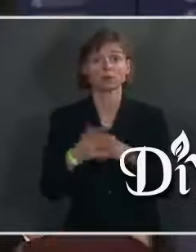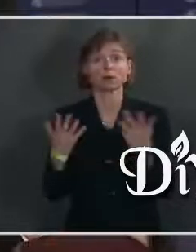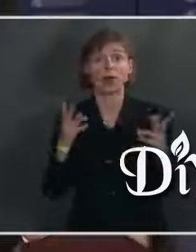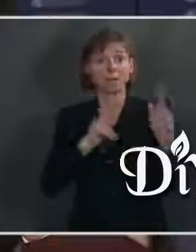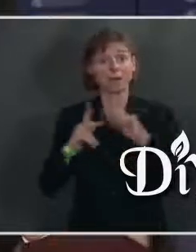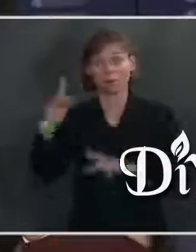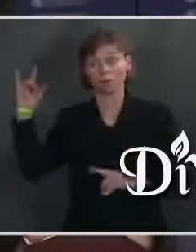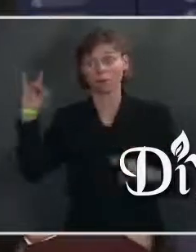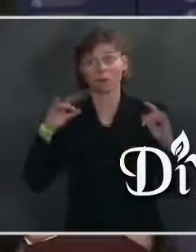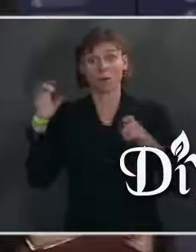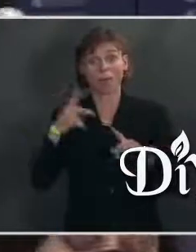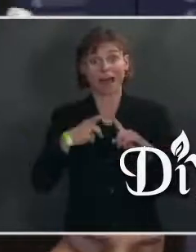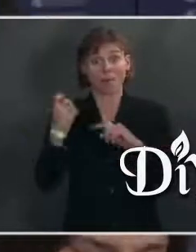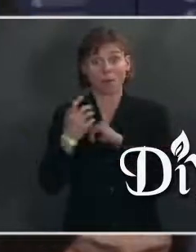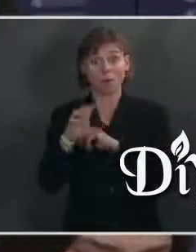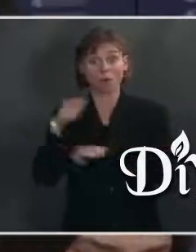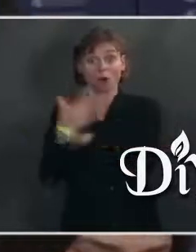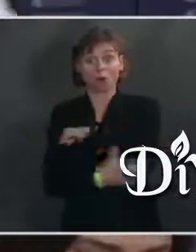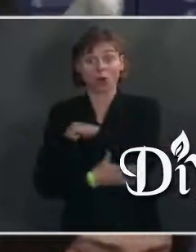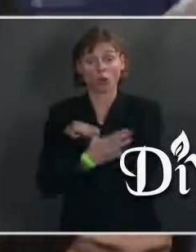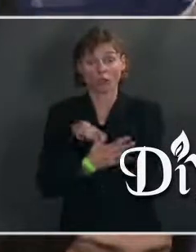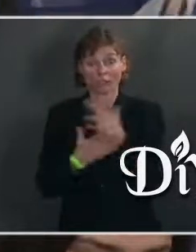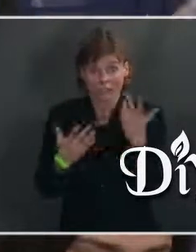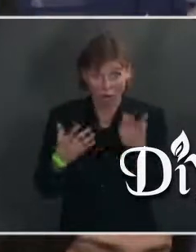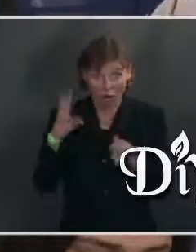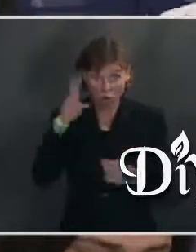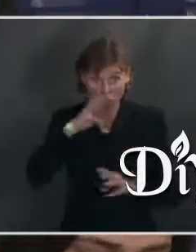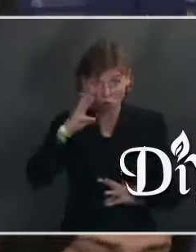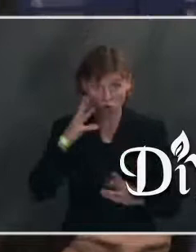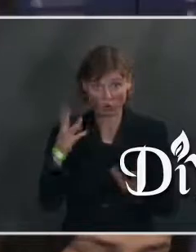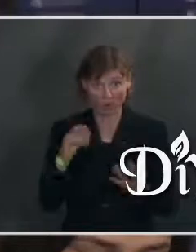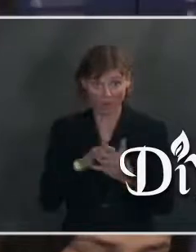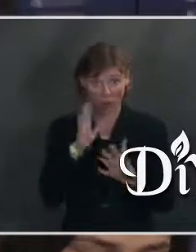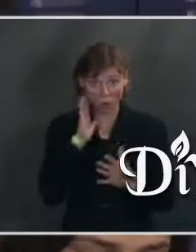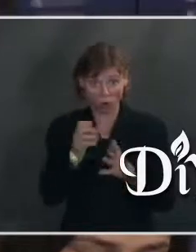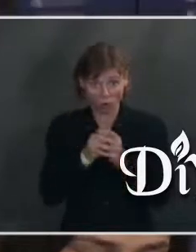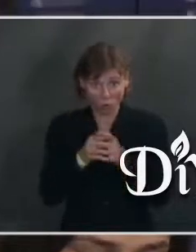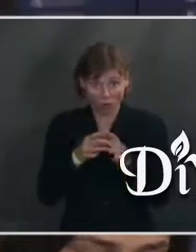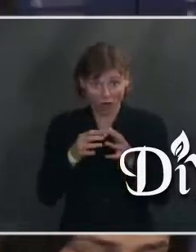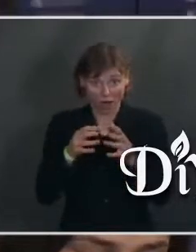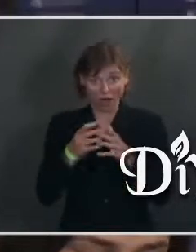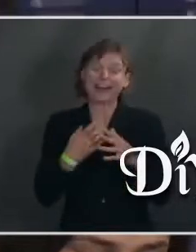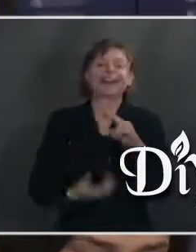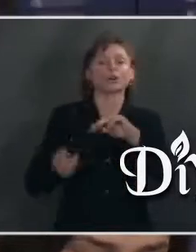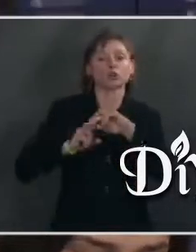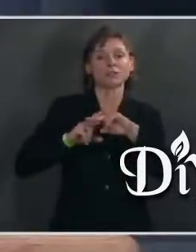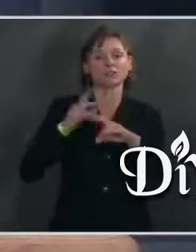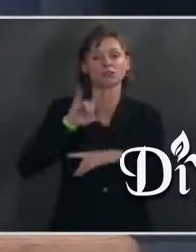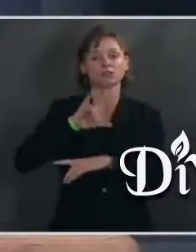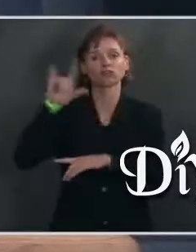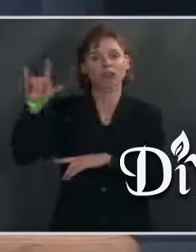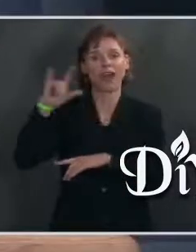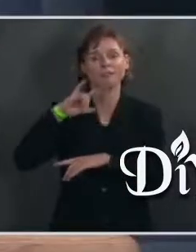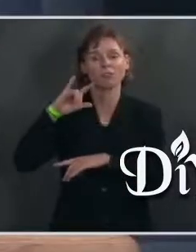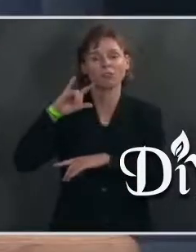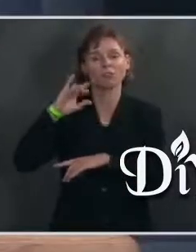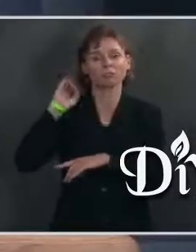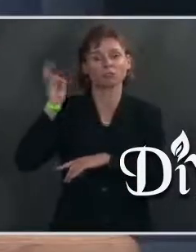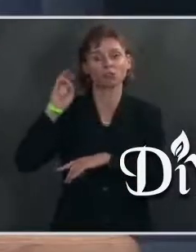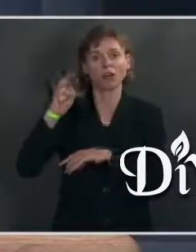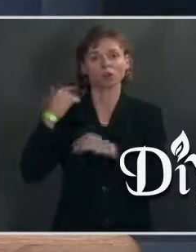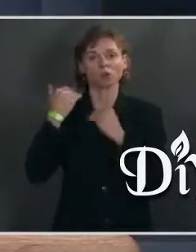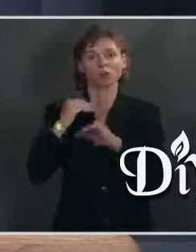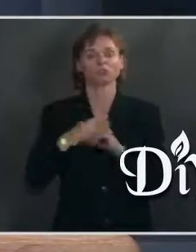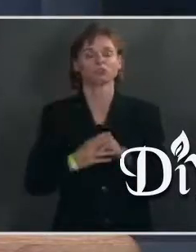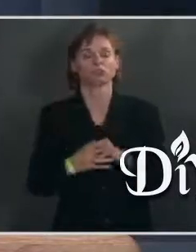are you worried? Is that an opportunity to eventually widen the travel restrictions? Well, I think what our